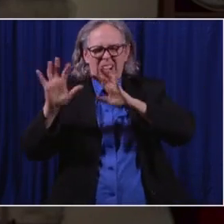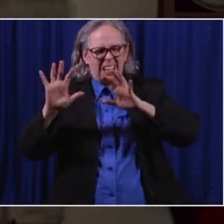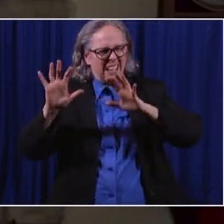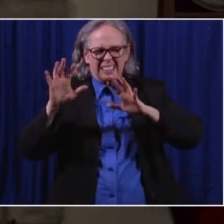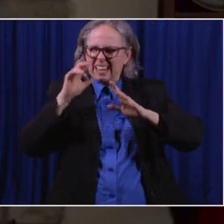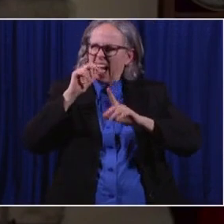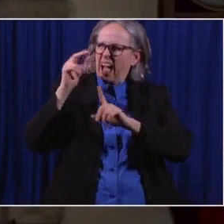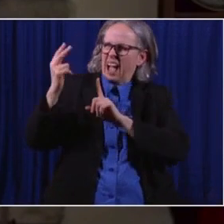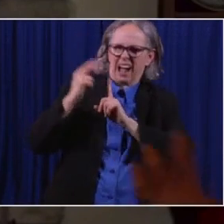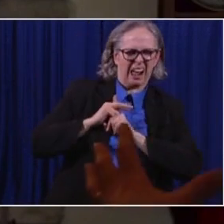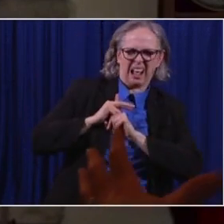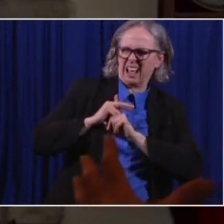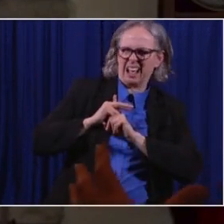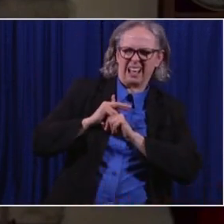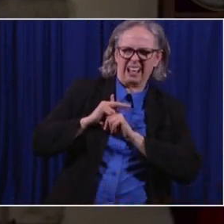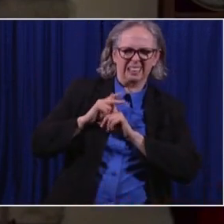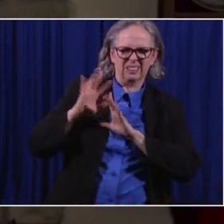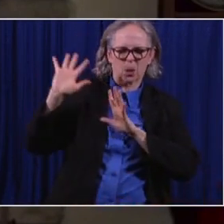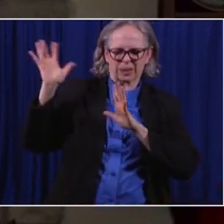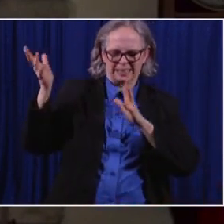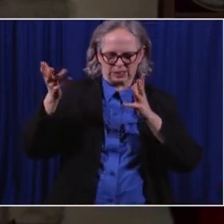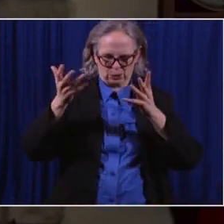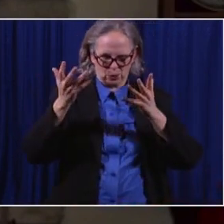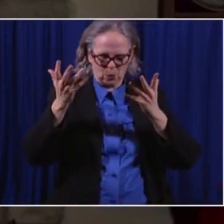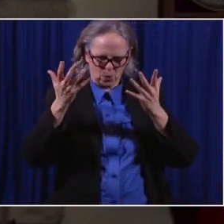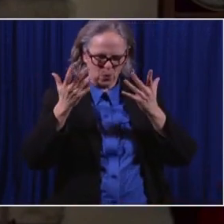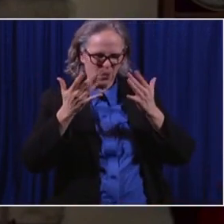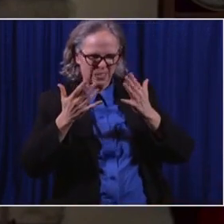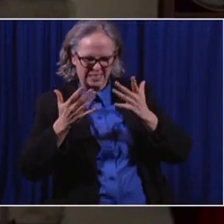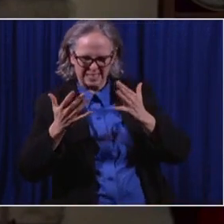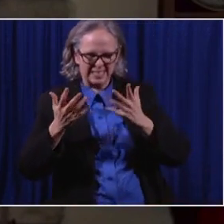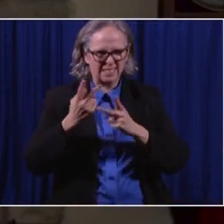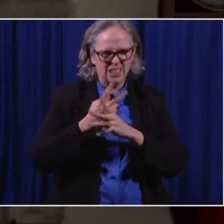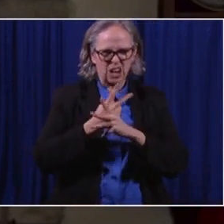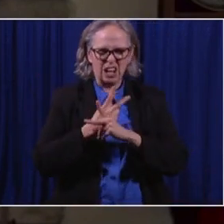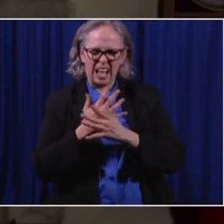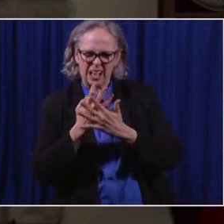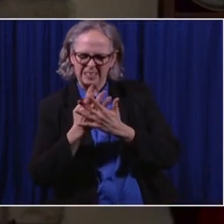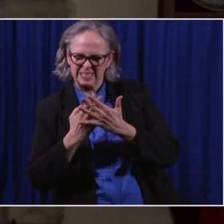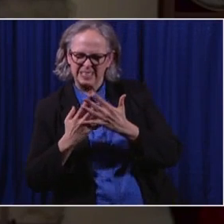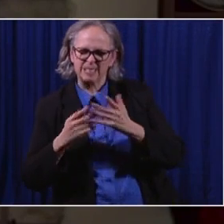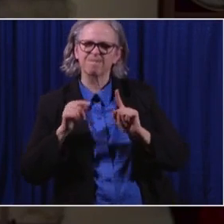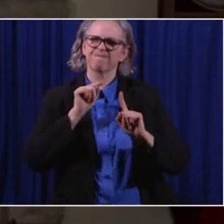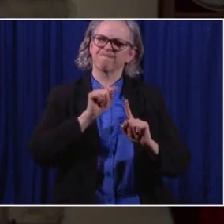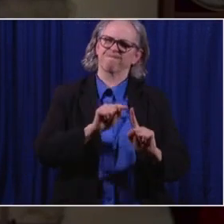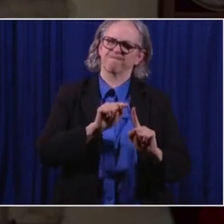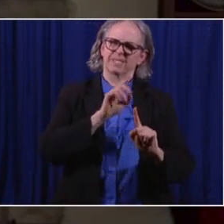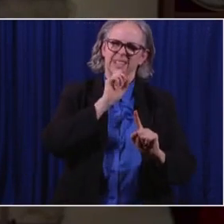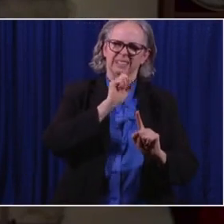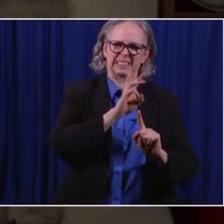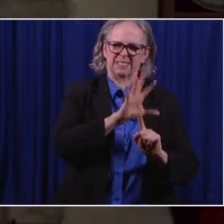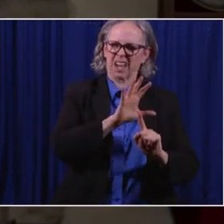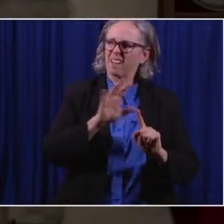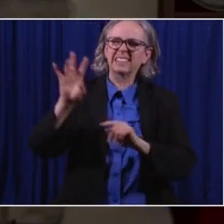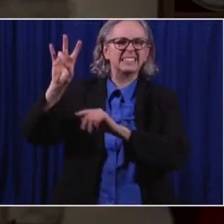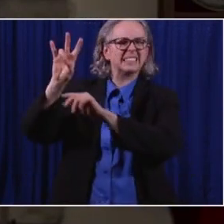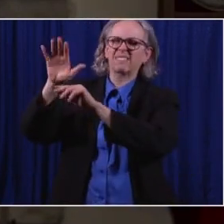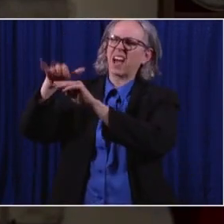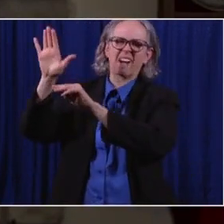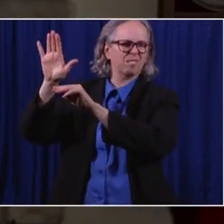with inside that. We went out, as you point out, we went outside that on that 10-year gap of age. But our